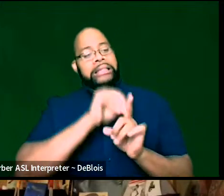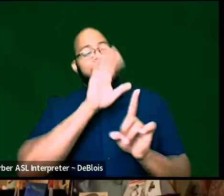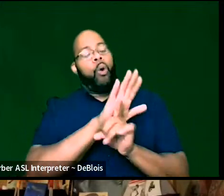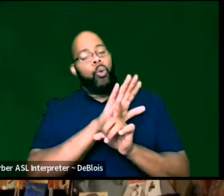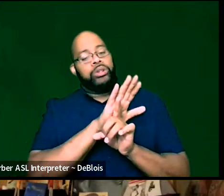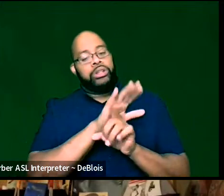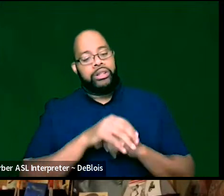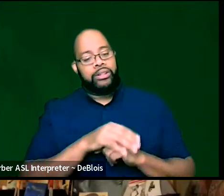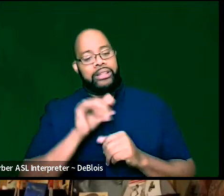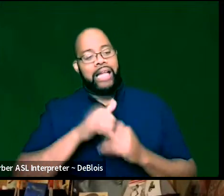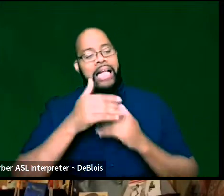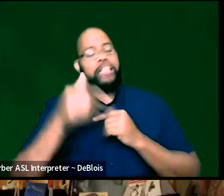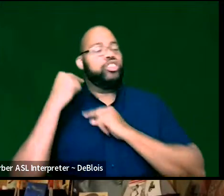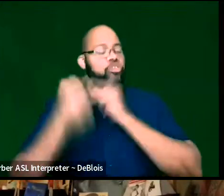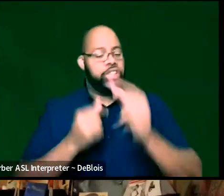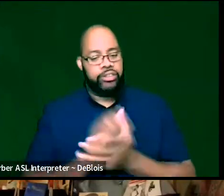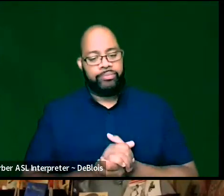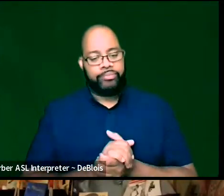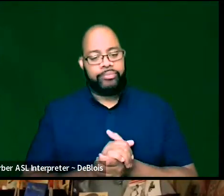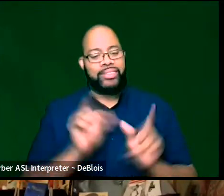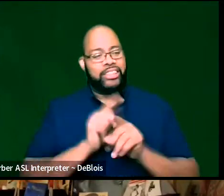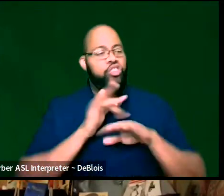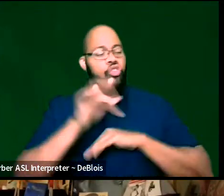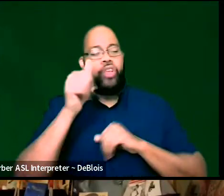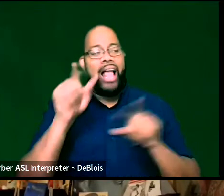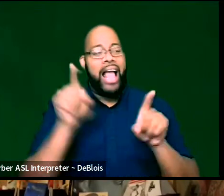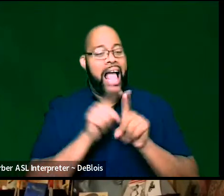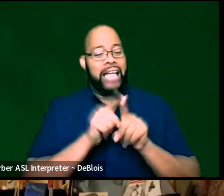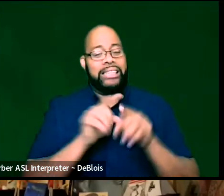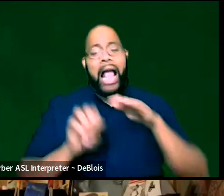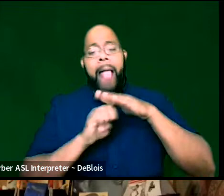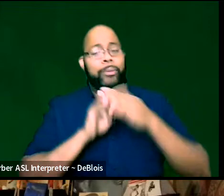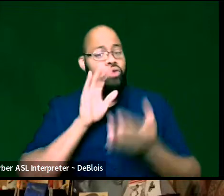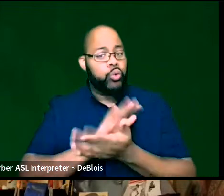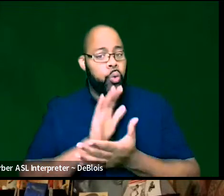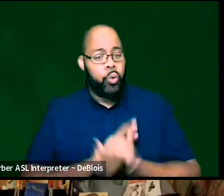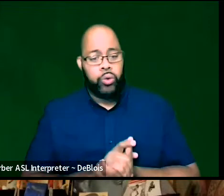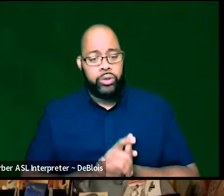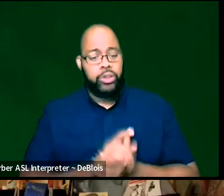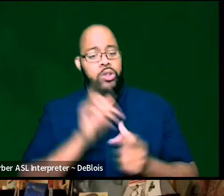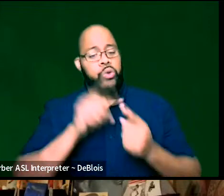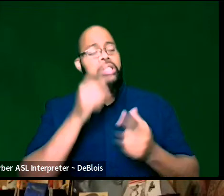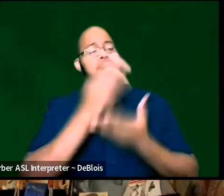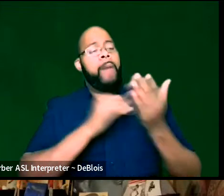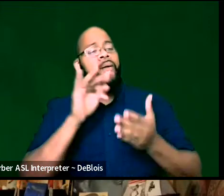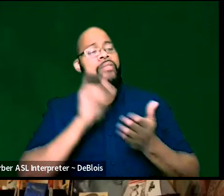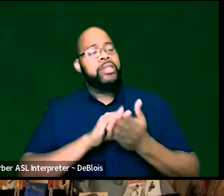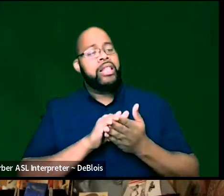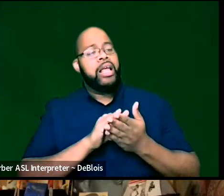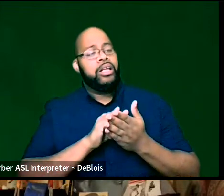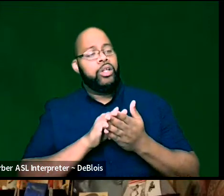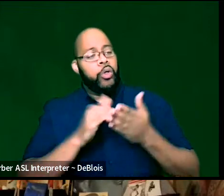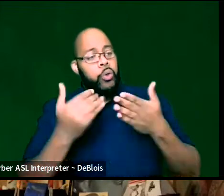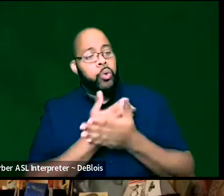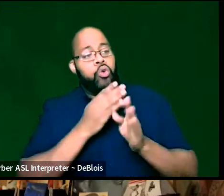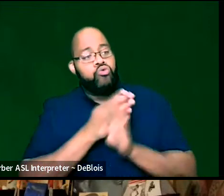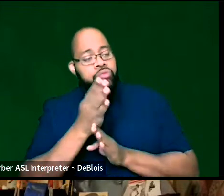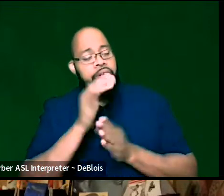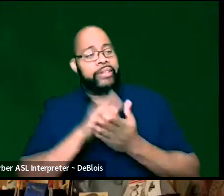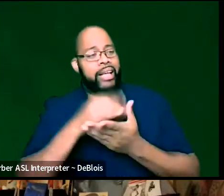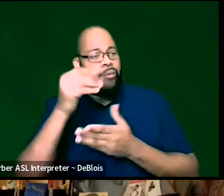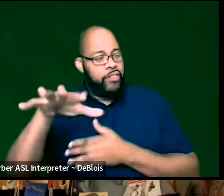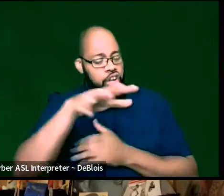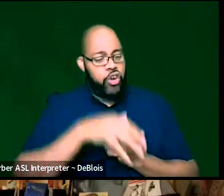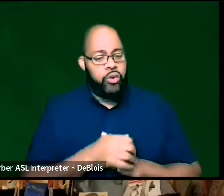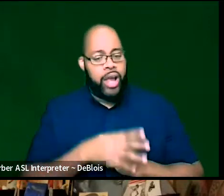exposing the next generation as early as elementary school to some of these budding careers that are out